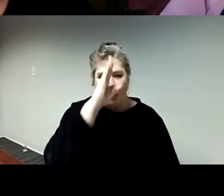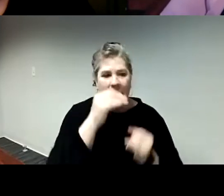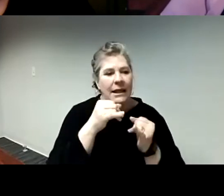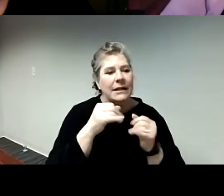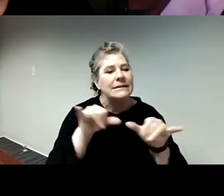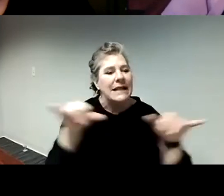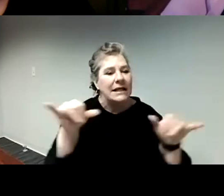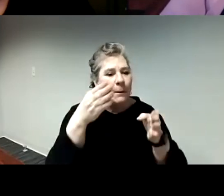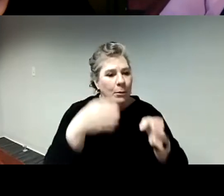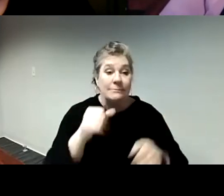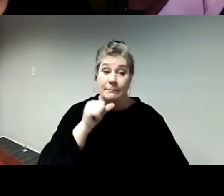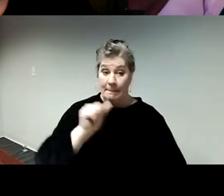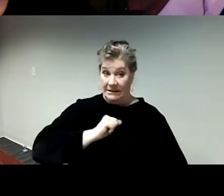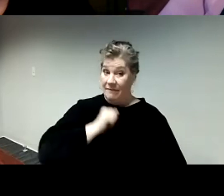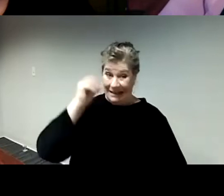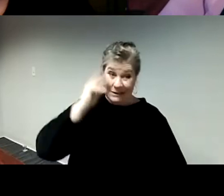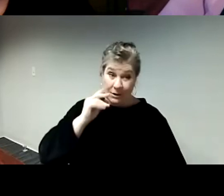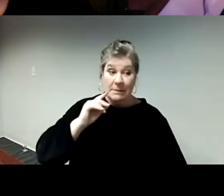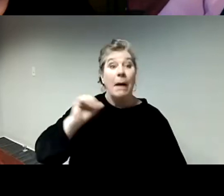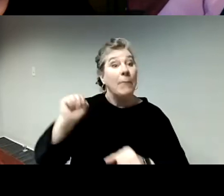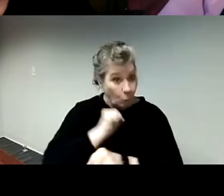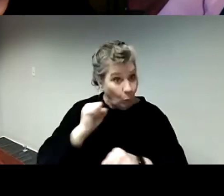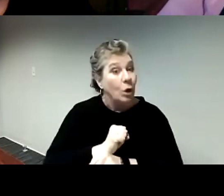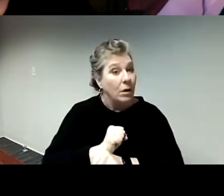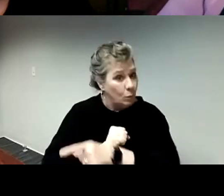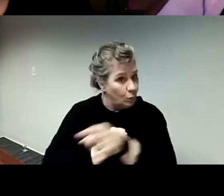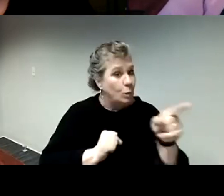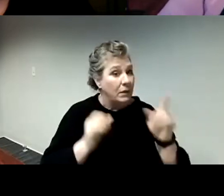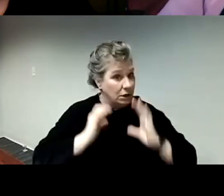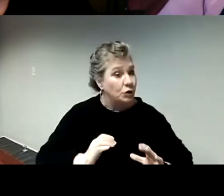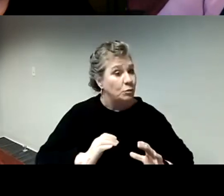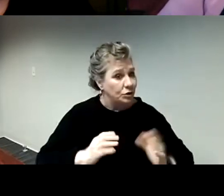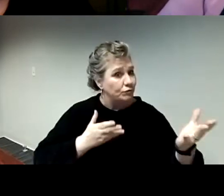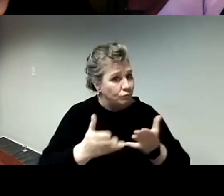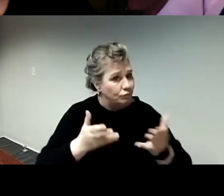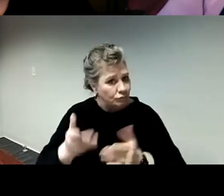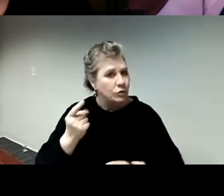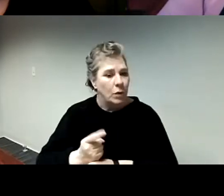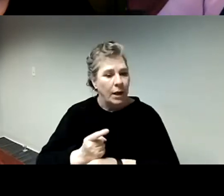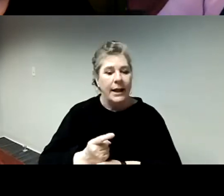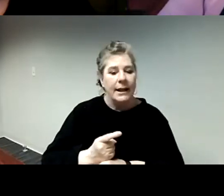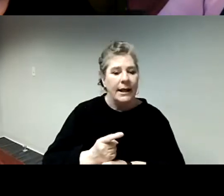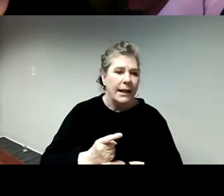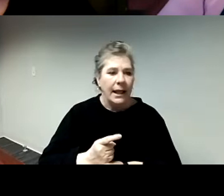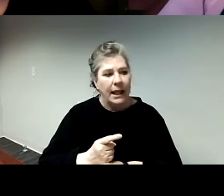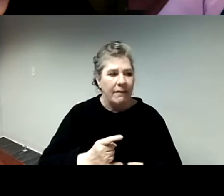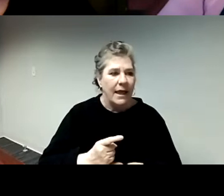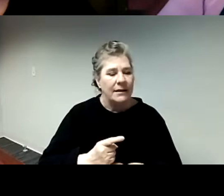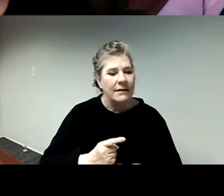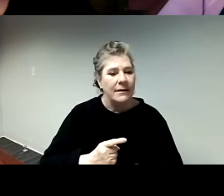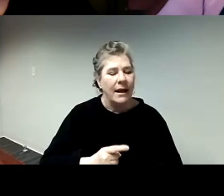personally experienced this, but in the work that I do, the clients I've worked with, and the sort of knowledge I have from being in this field for a